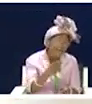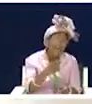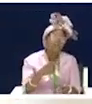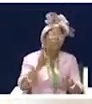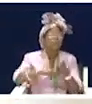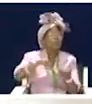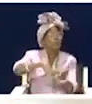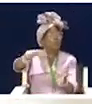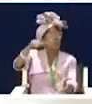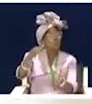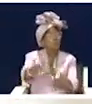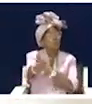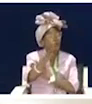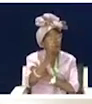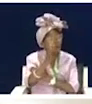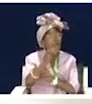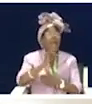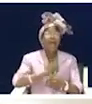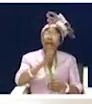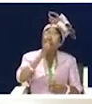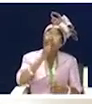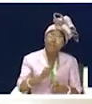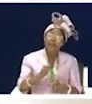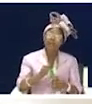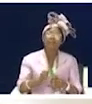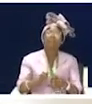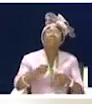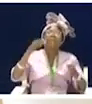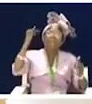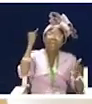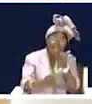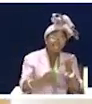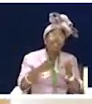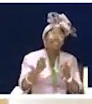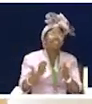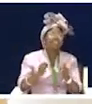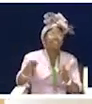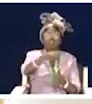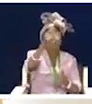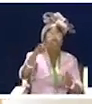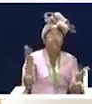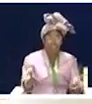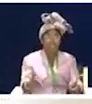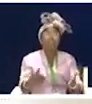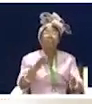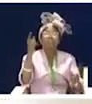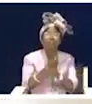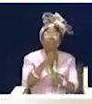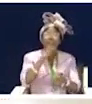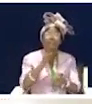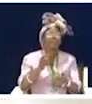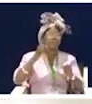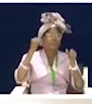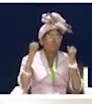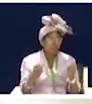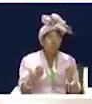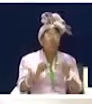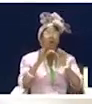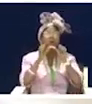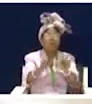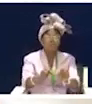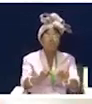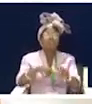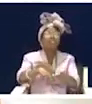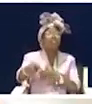the glory of God, I am ending the race here. Just be strong, continue in the